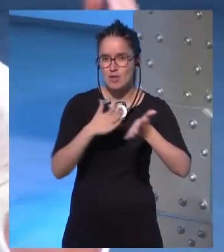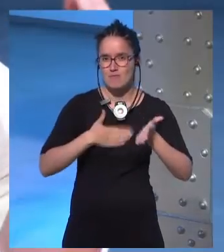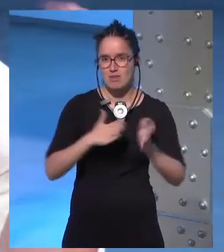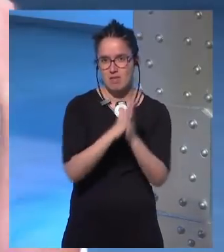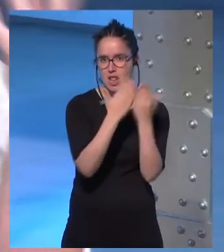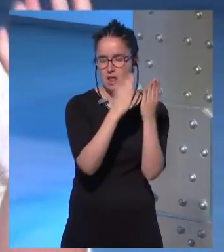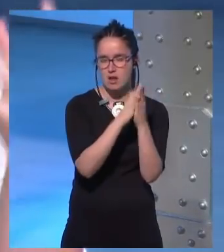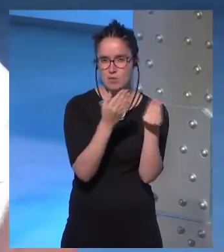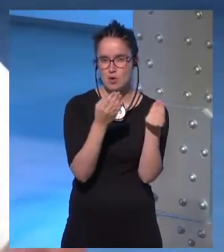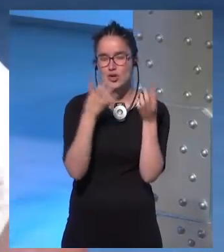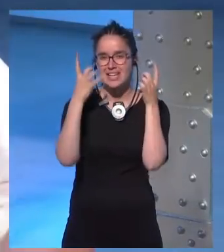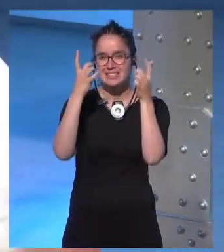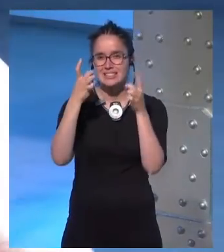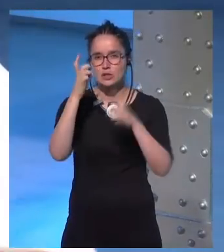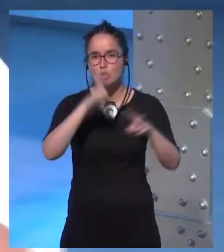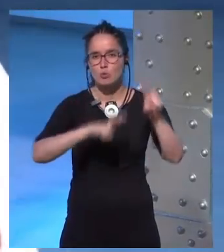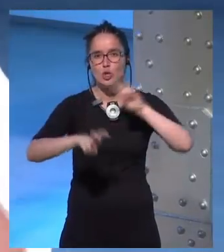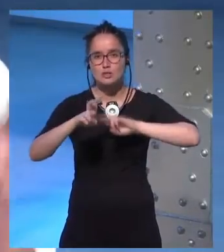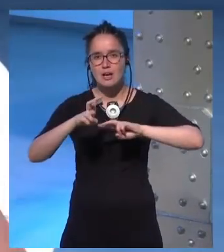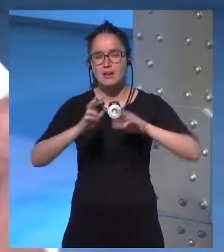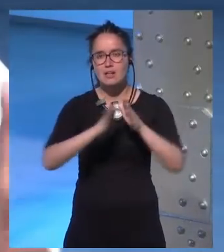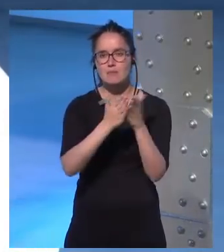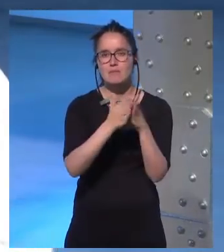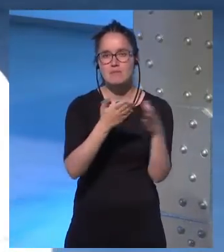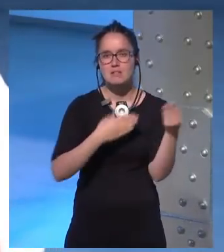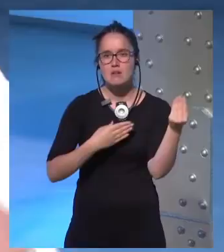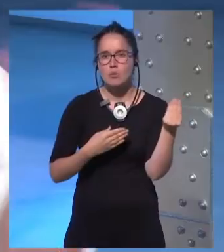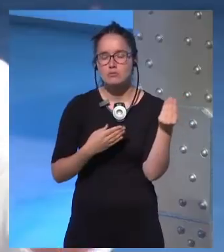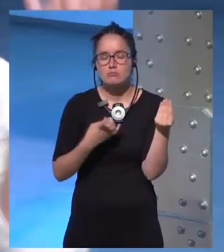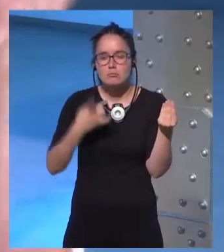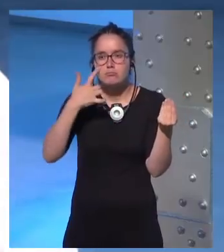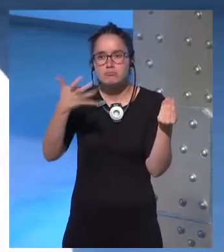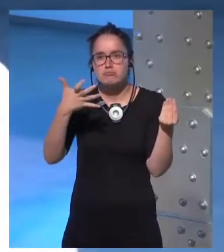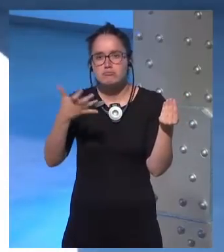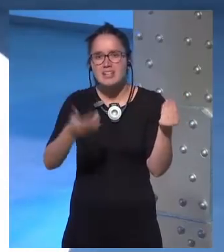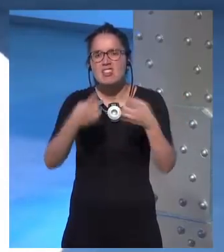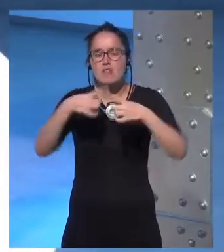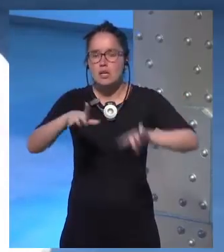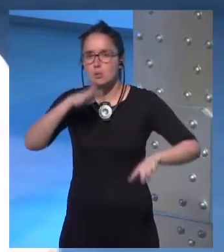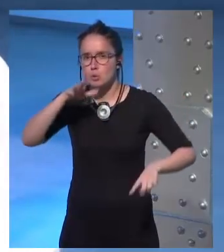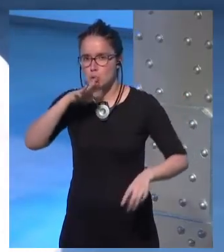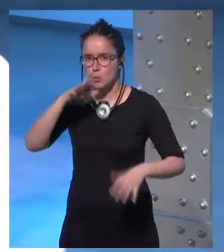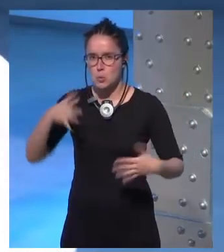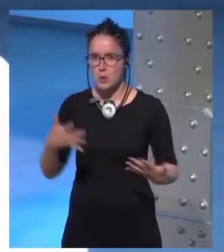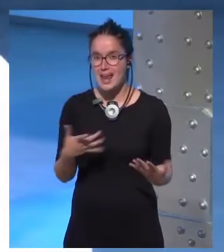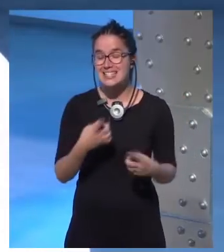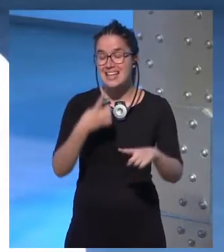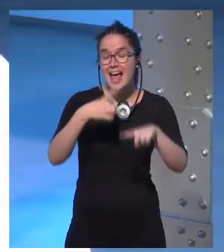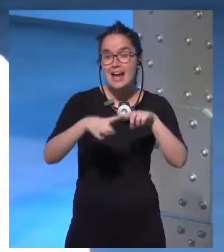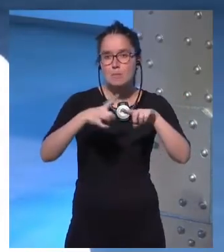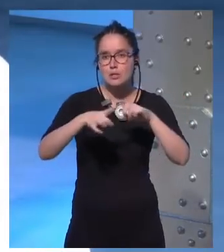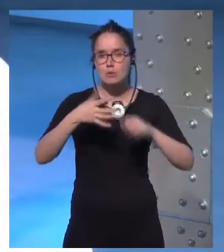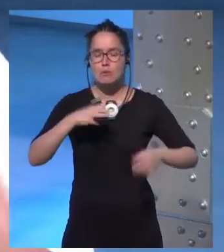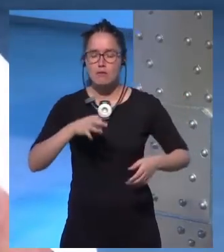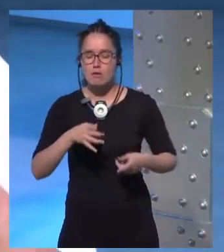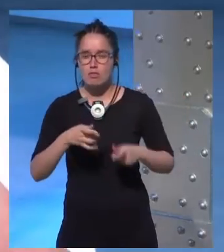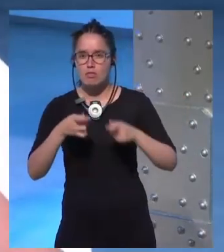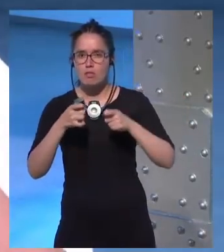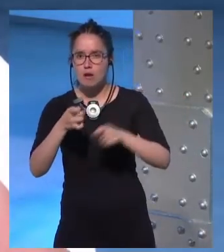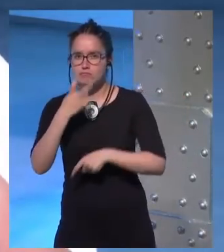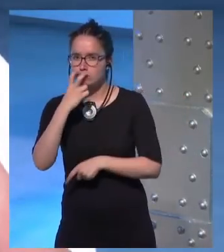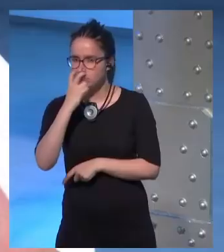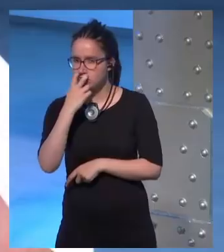out, so that, again, people give it a shot, and then the passionate fans find it who love it, and then they tell everybody else. I have a lot